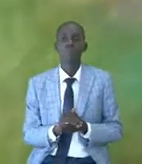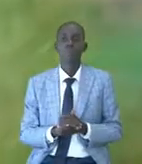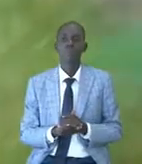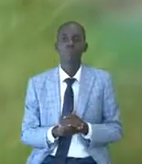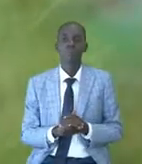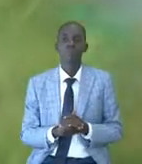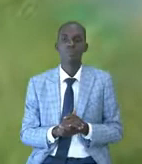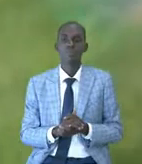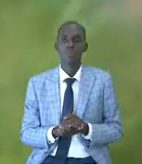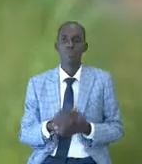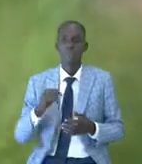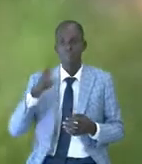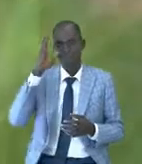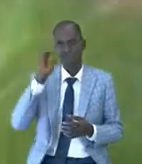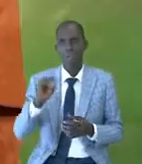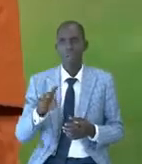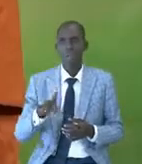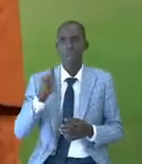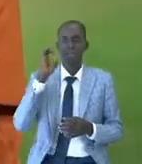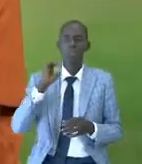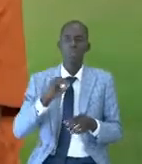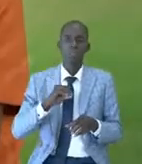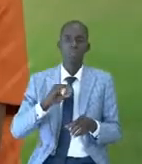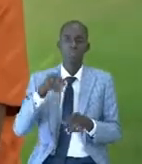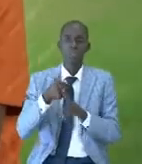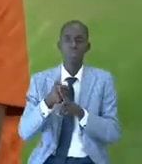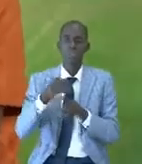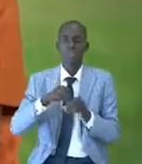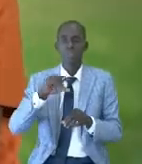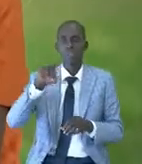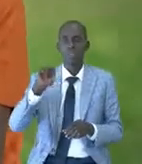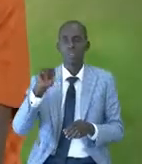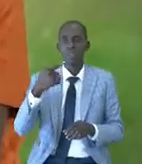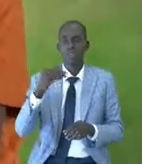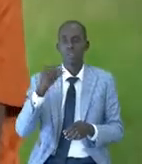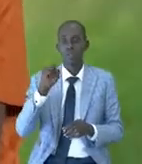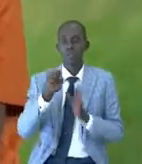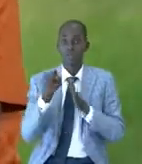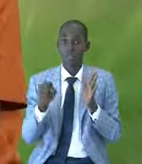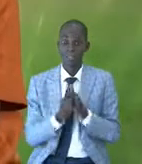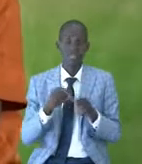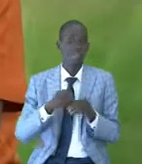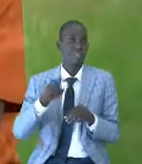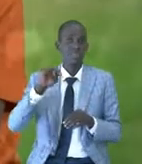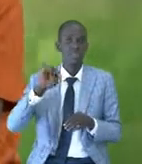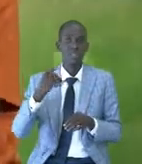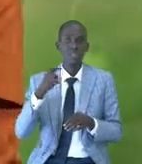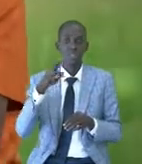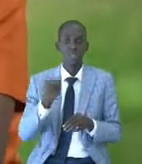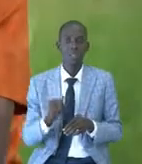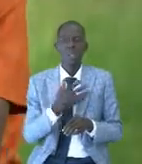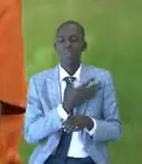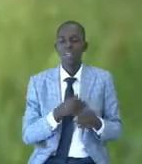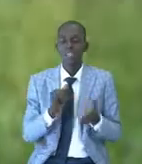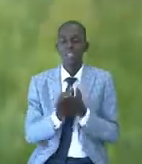I found myself in Lagos, and from Lagos, drugs took control of me. They said I'm mad, I don't